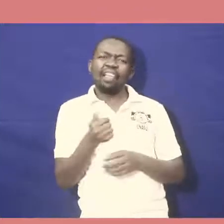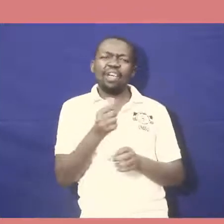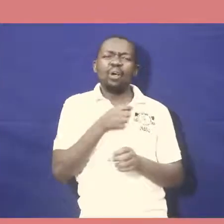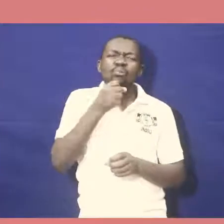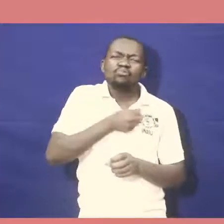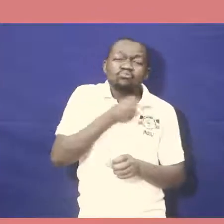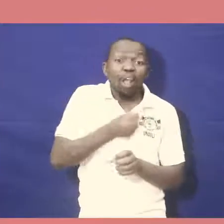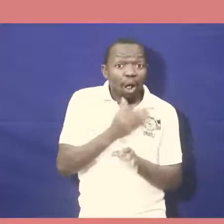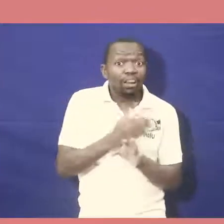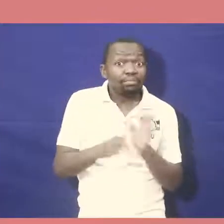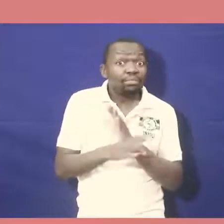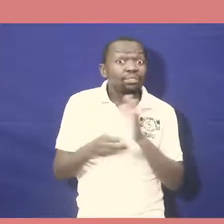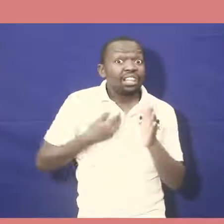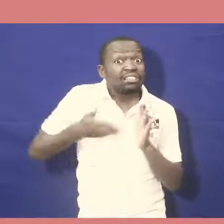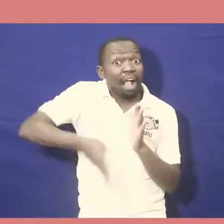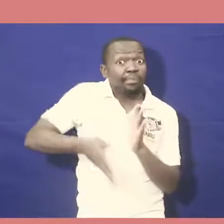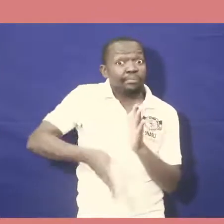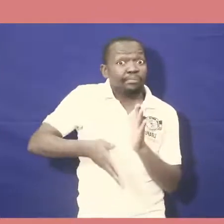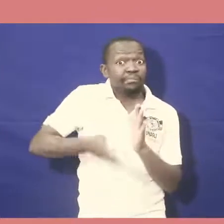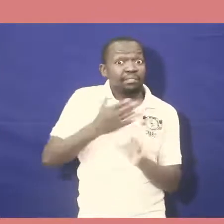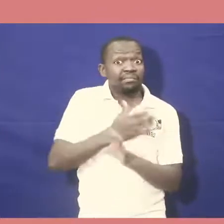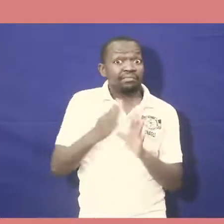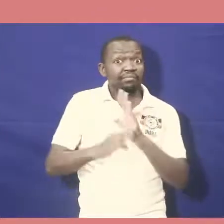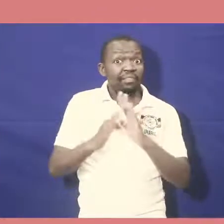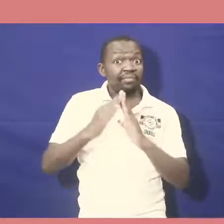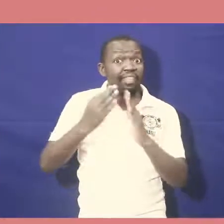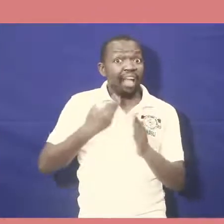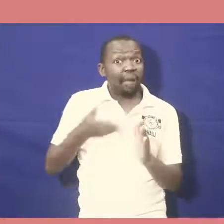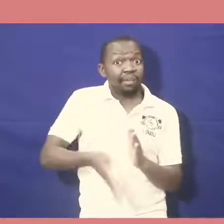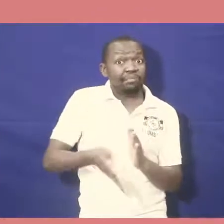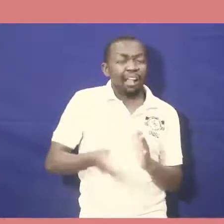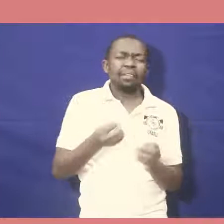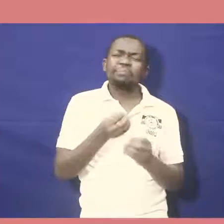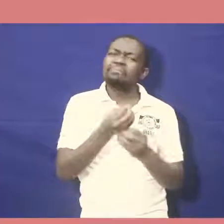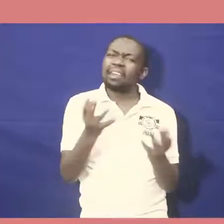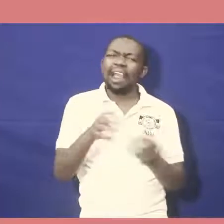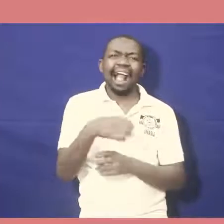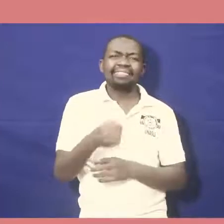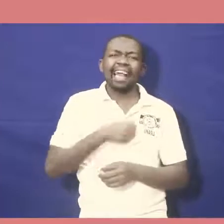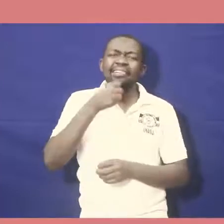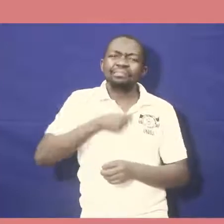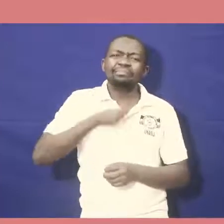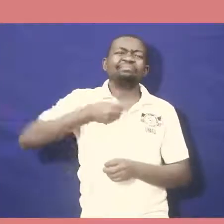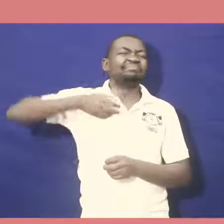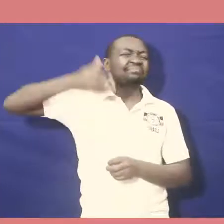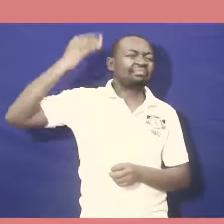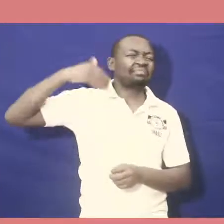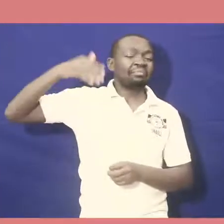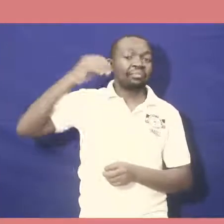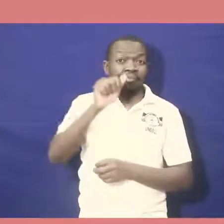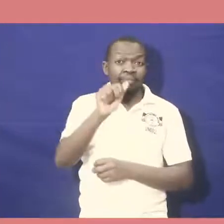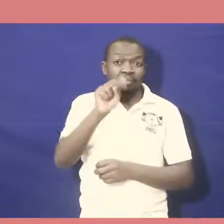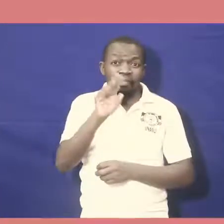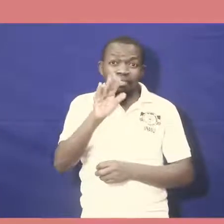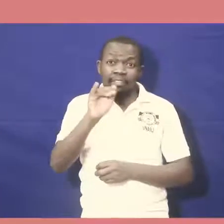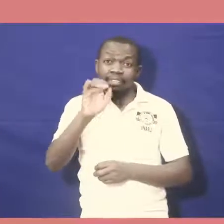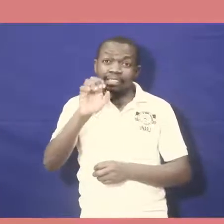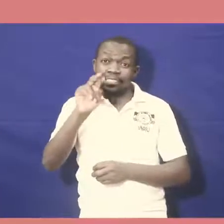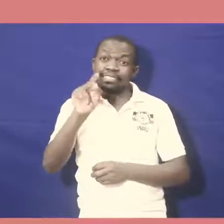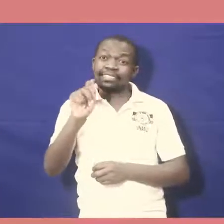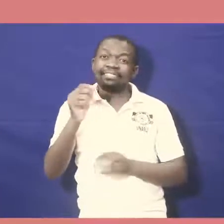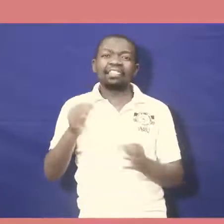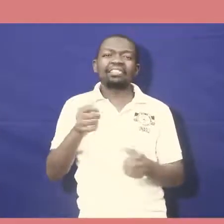buildings down there and many other ancient things. And they try to teach